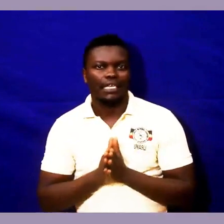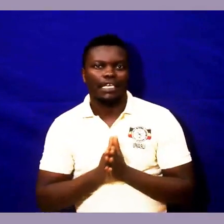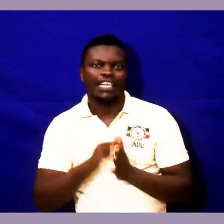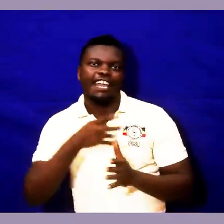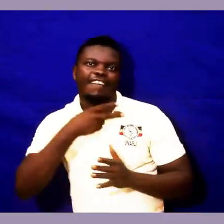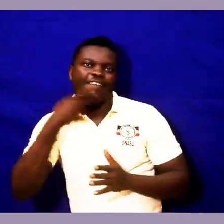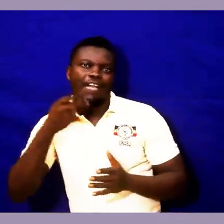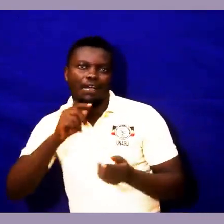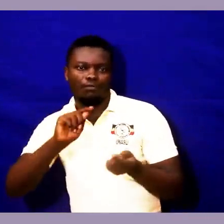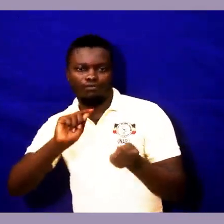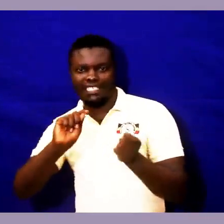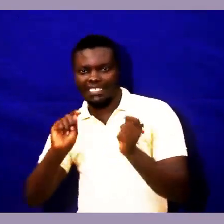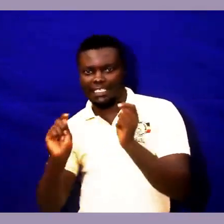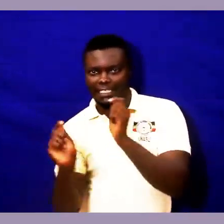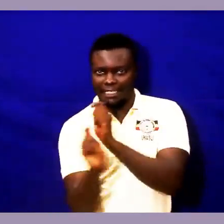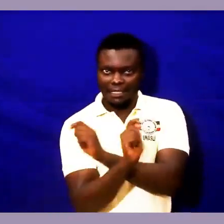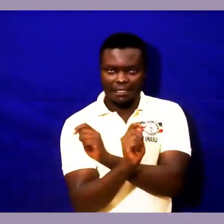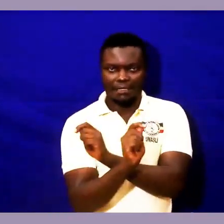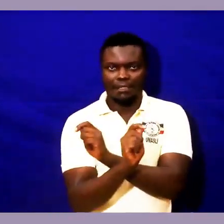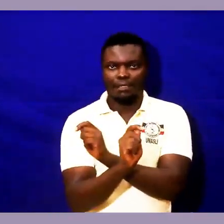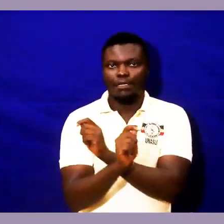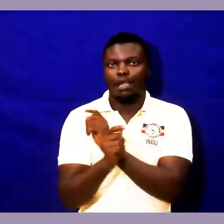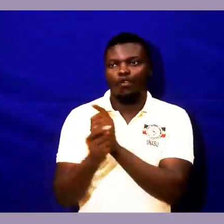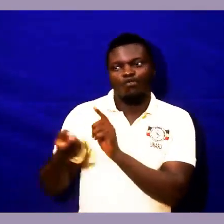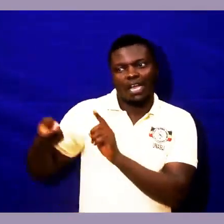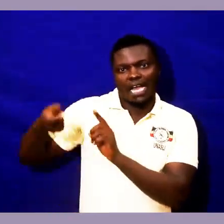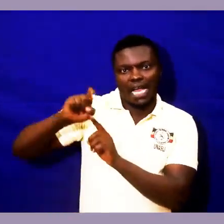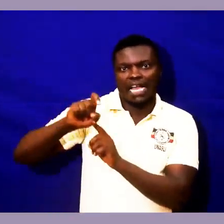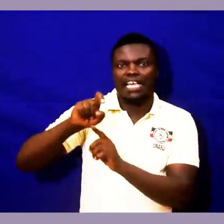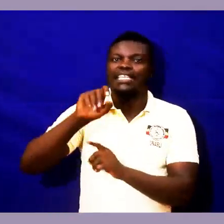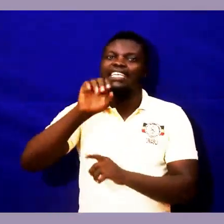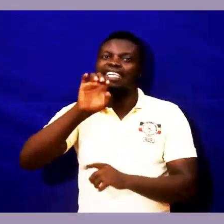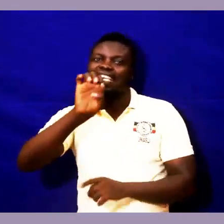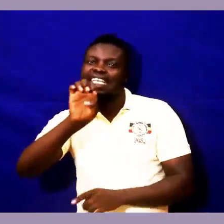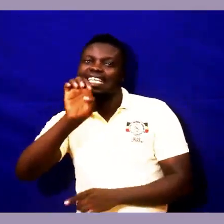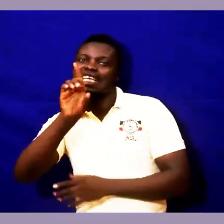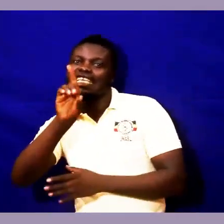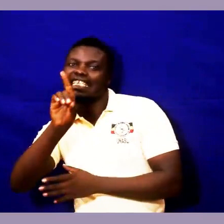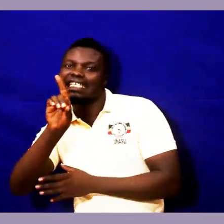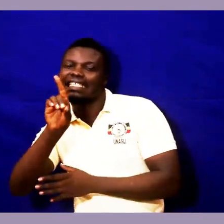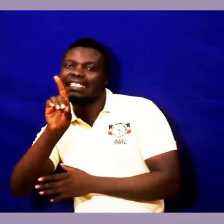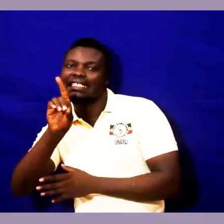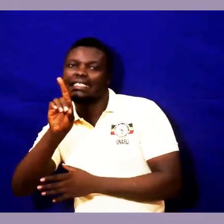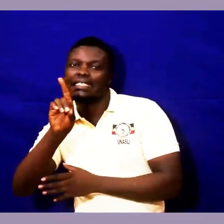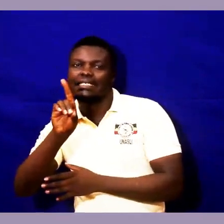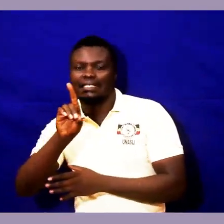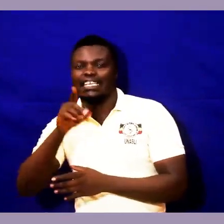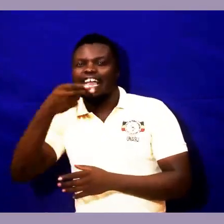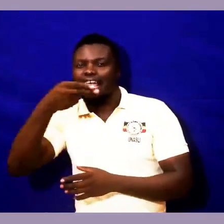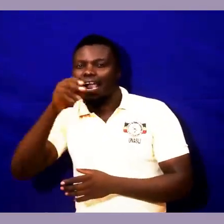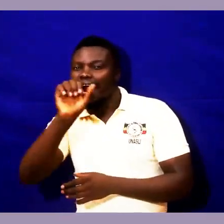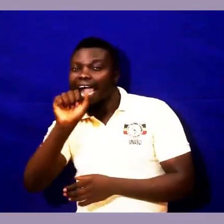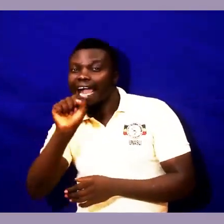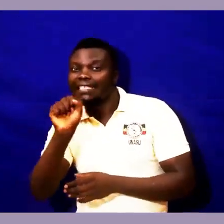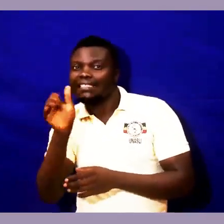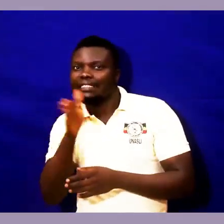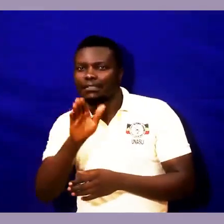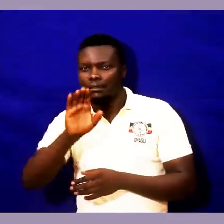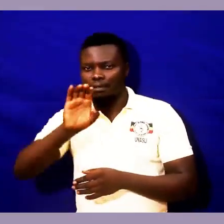And the verb, we change it. We add ed.